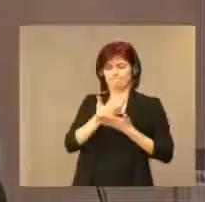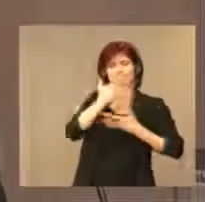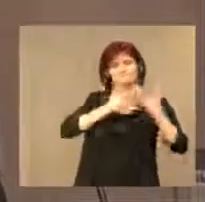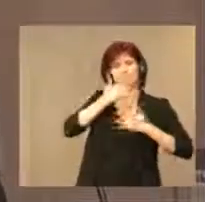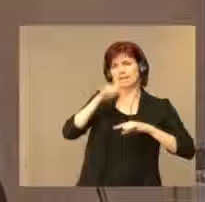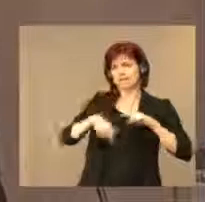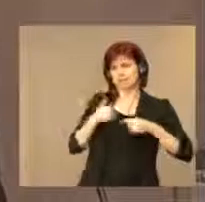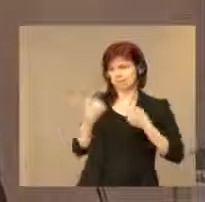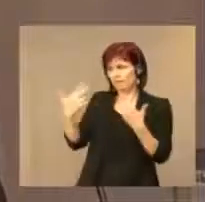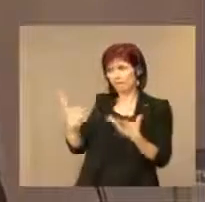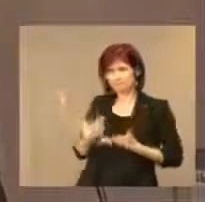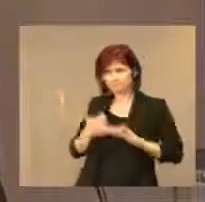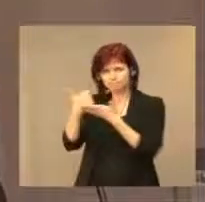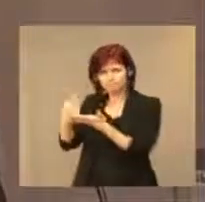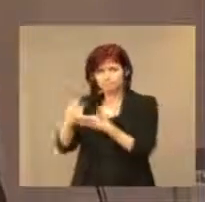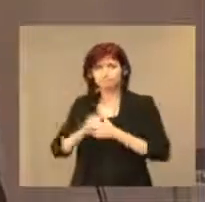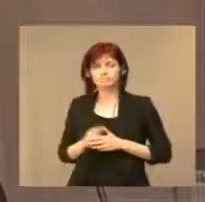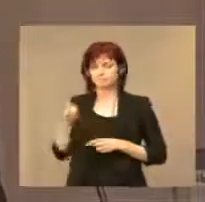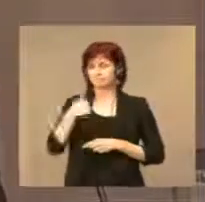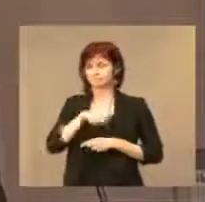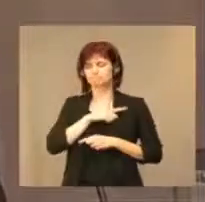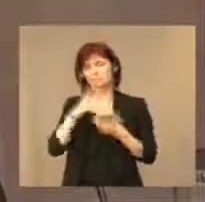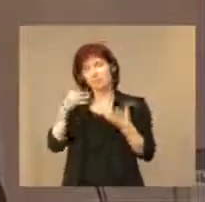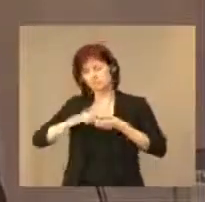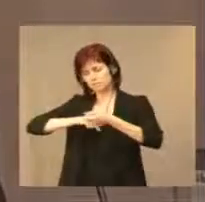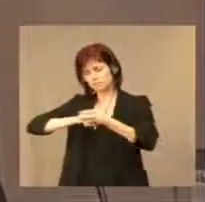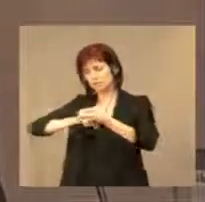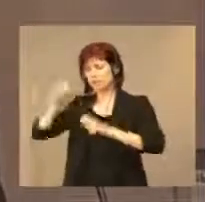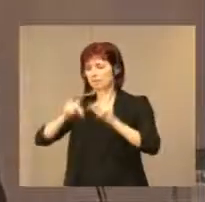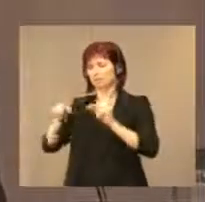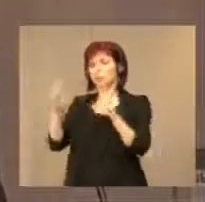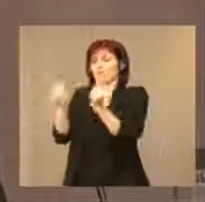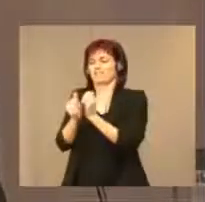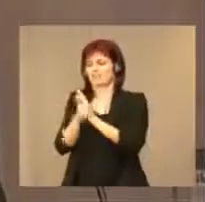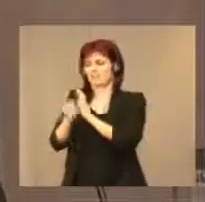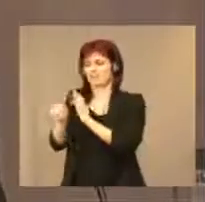As an ASETS holder, the focus of our program is to support Aboriginal people who are job-ready,